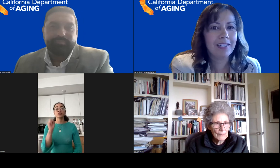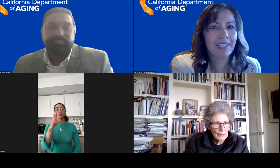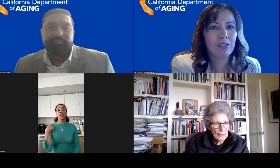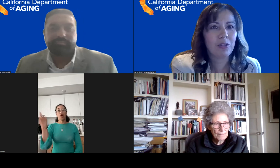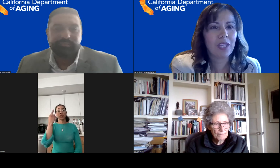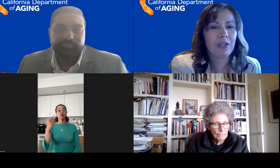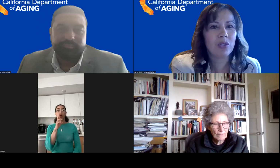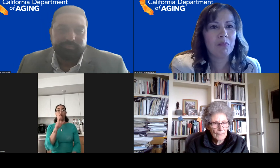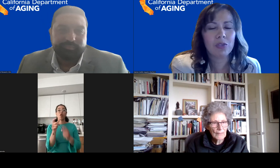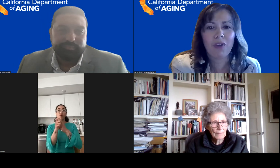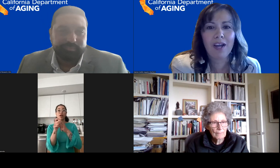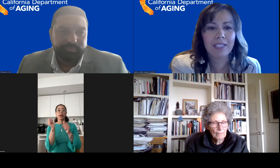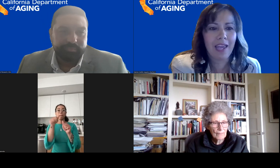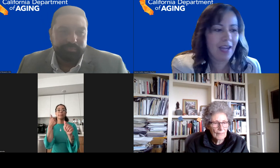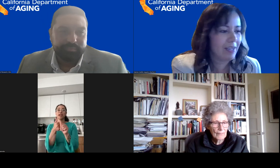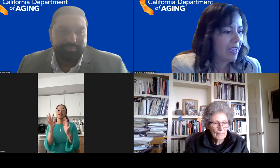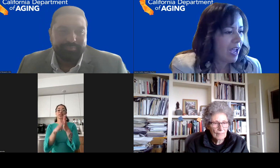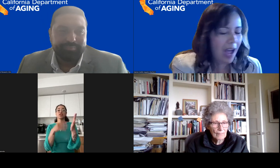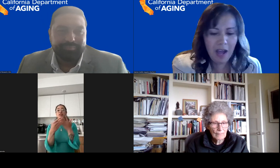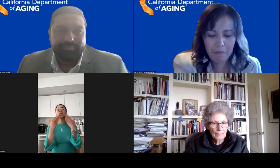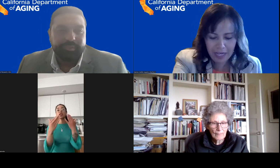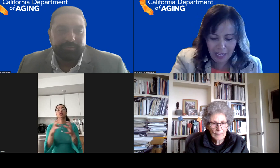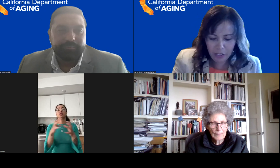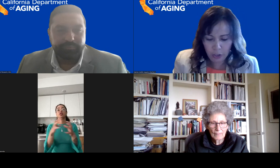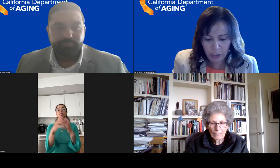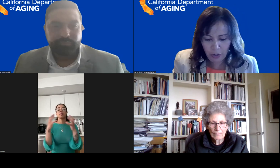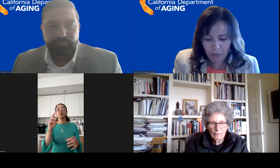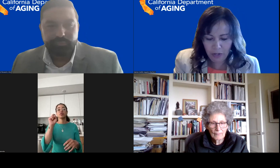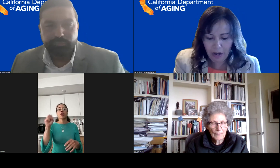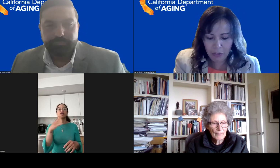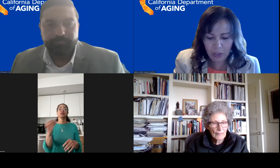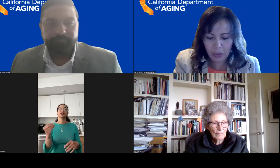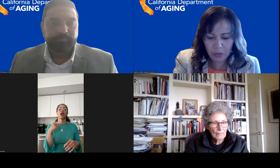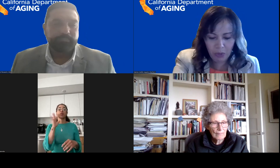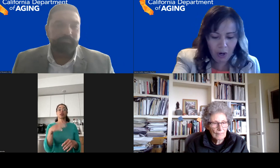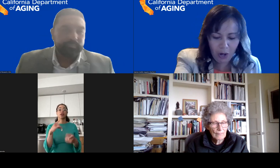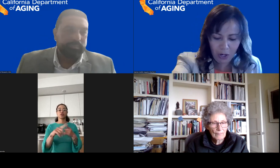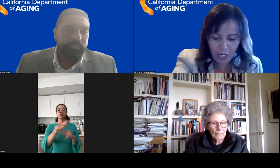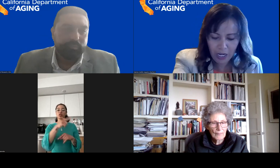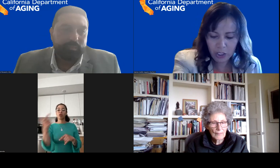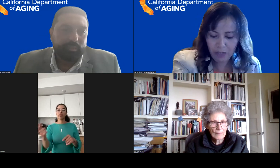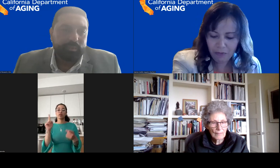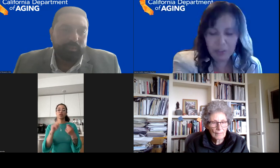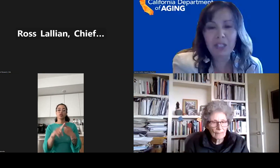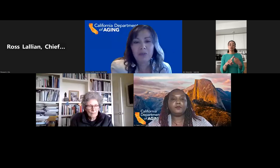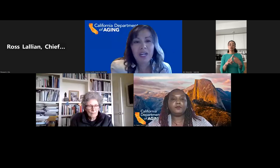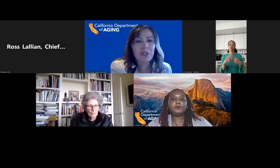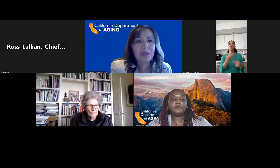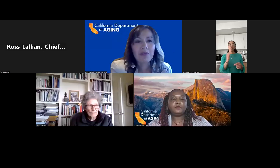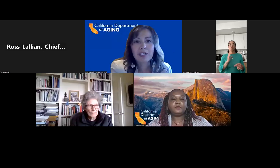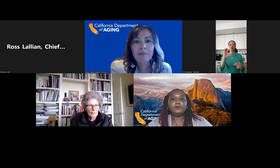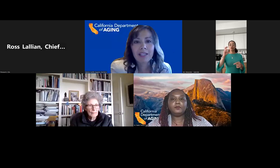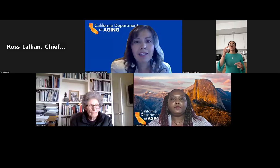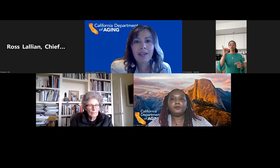bit behind schedule. Thank you so much, Ross. And I'd like to turn it over now to our Chief Deputy